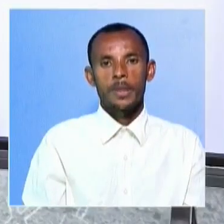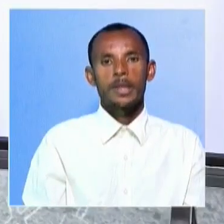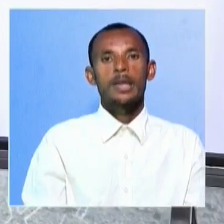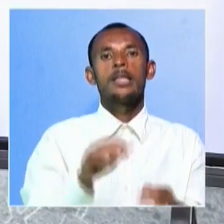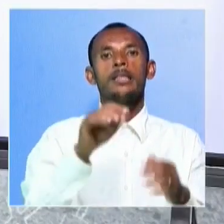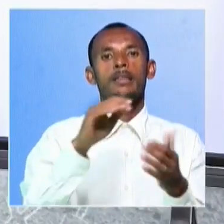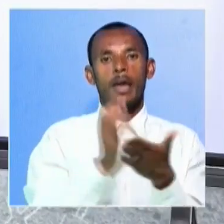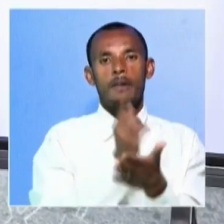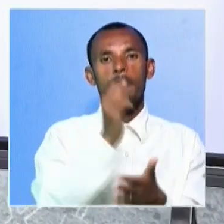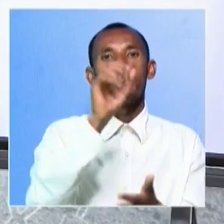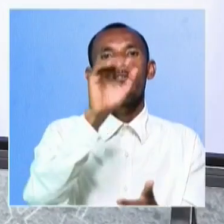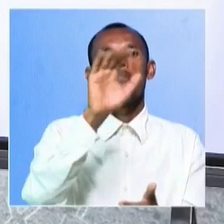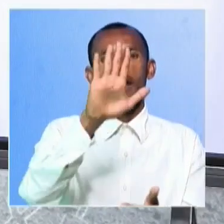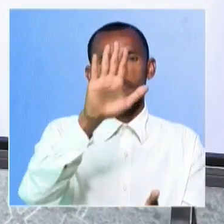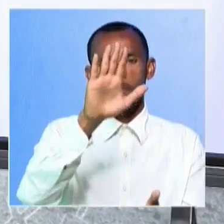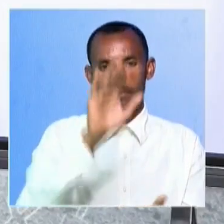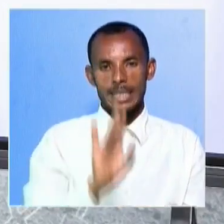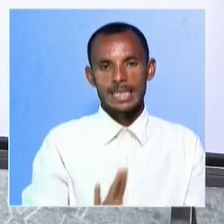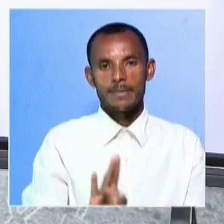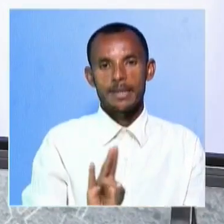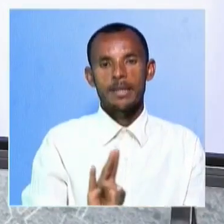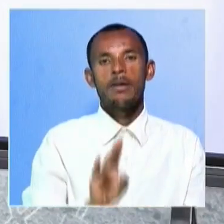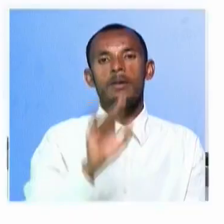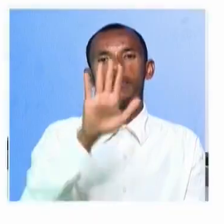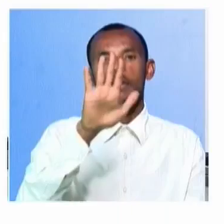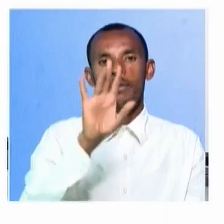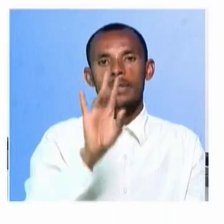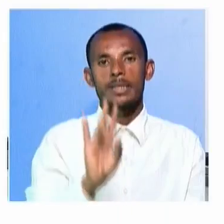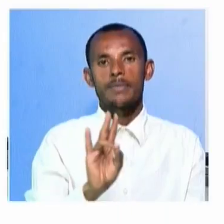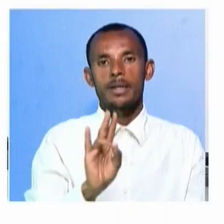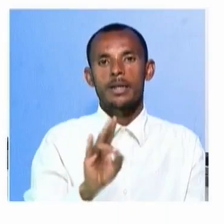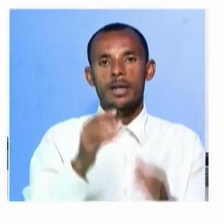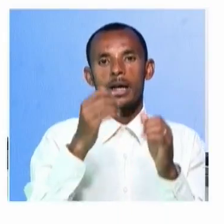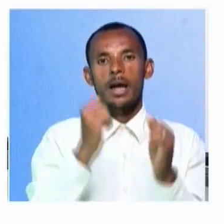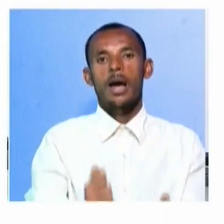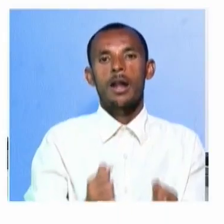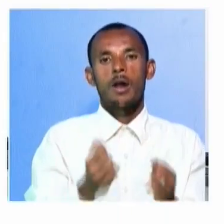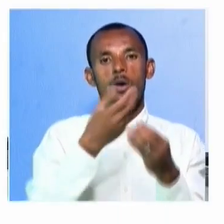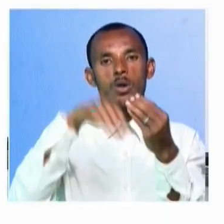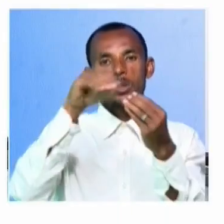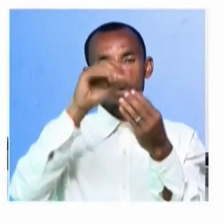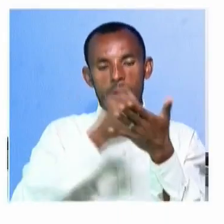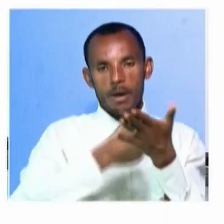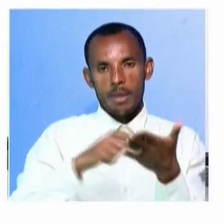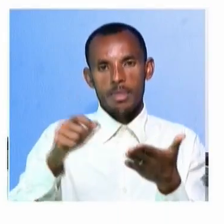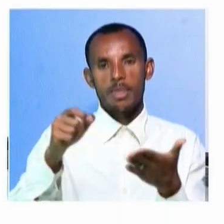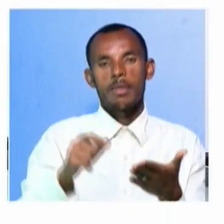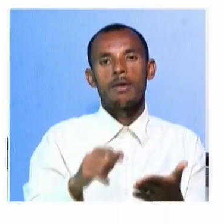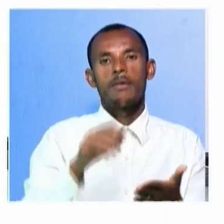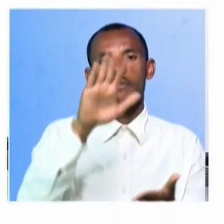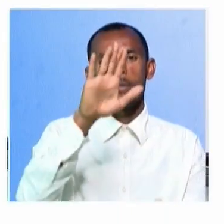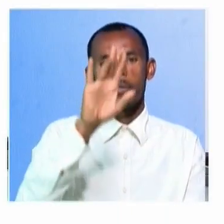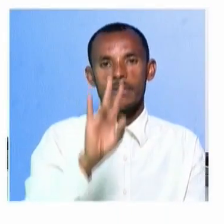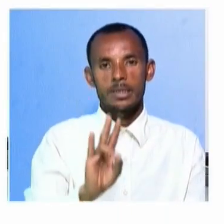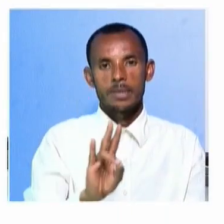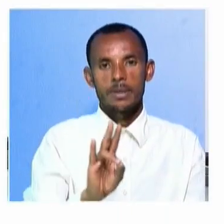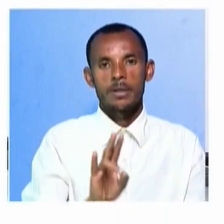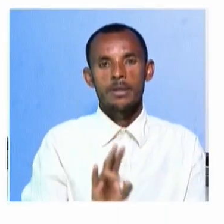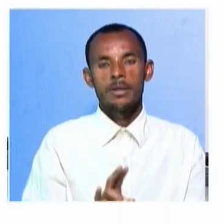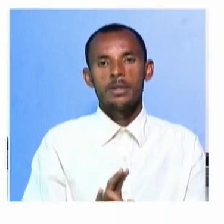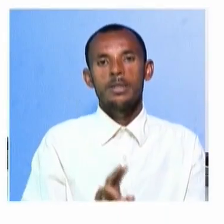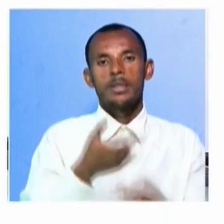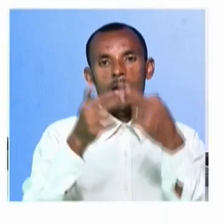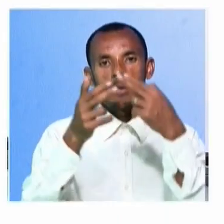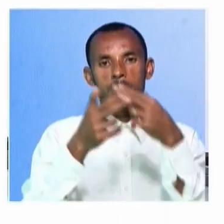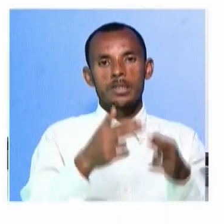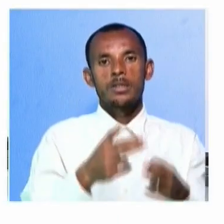Take 5 over 7. 5 over 7 can also be written as 5 over 7